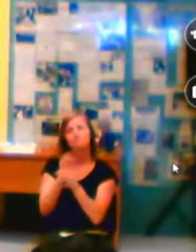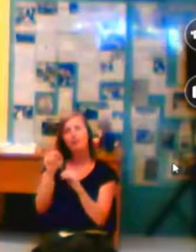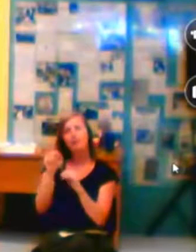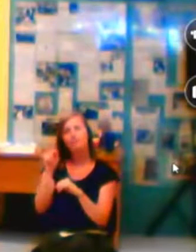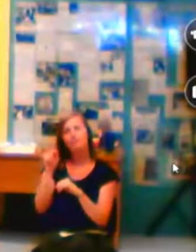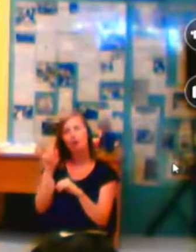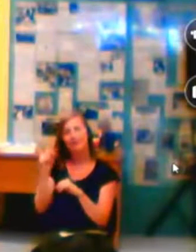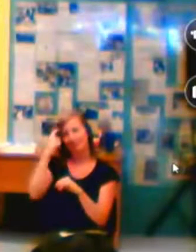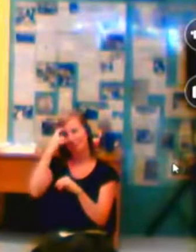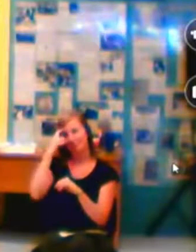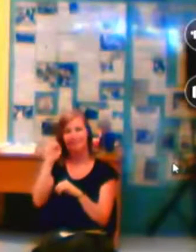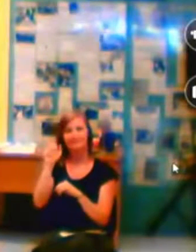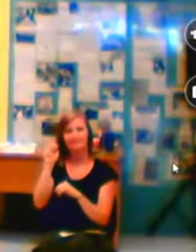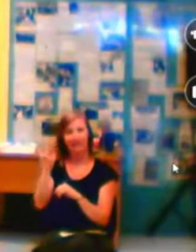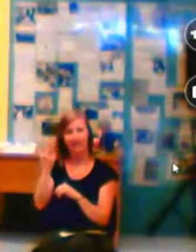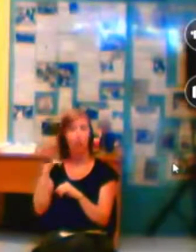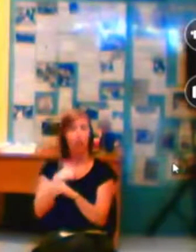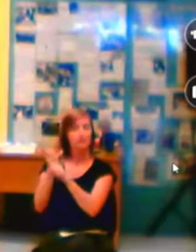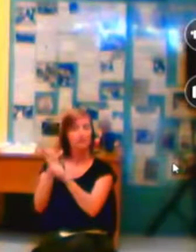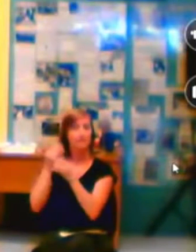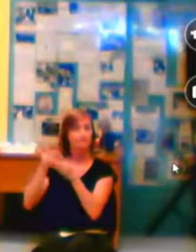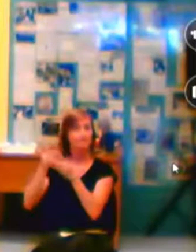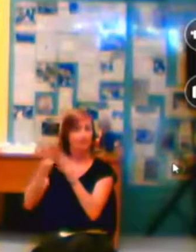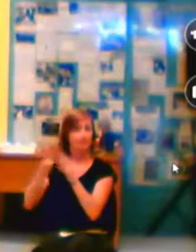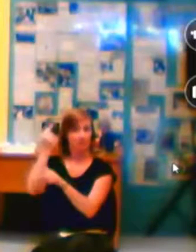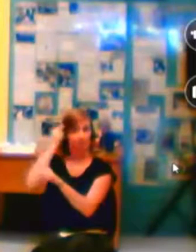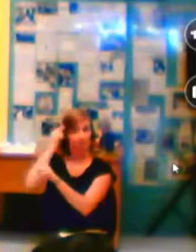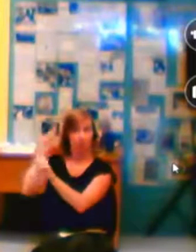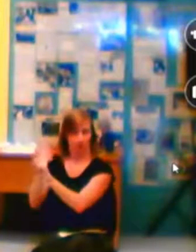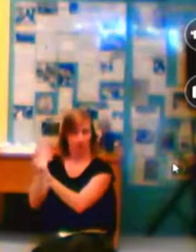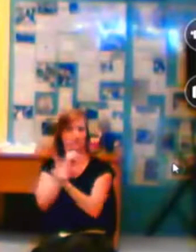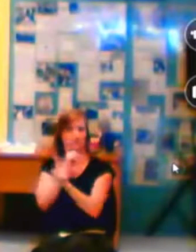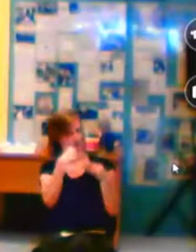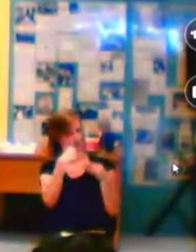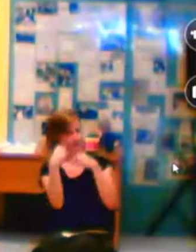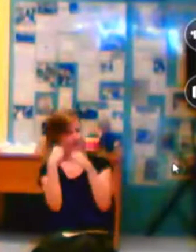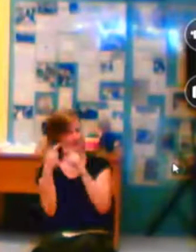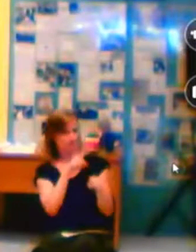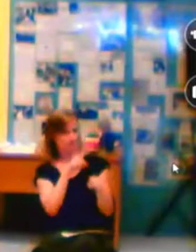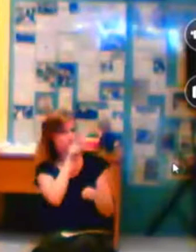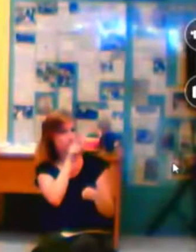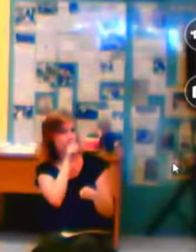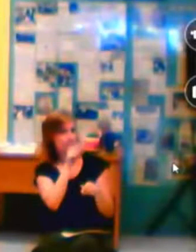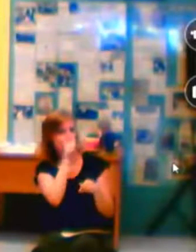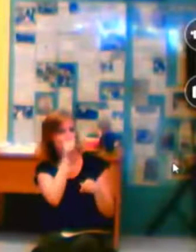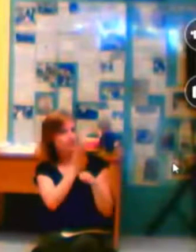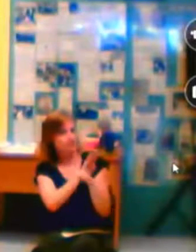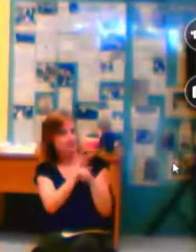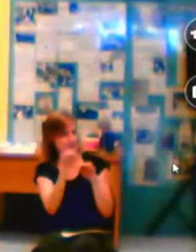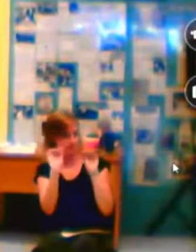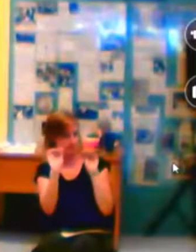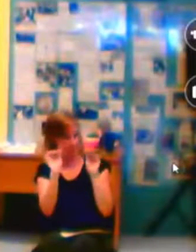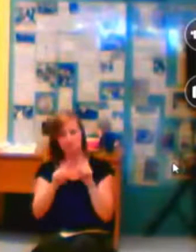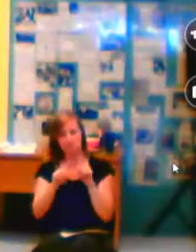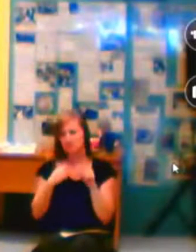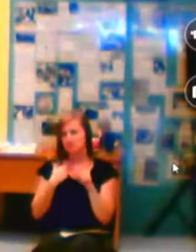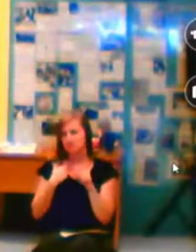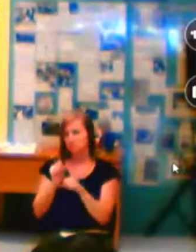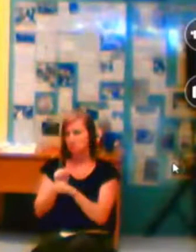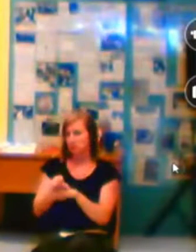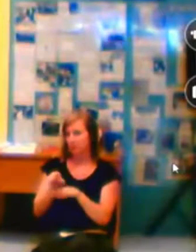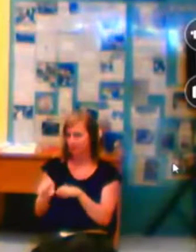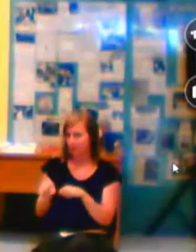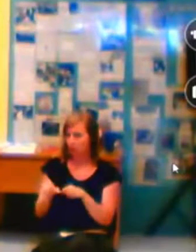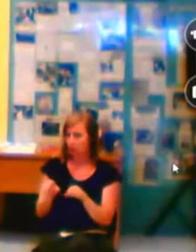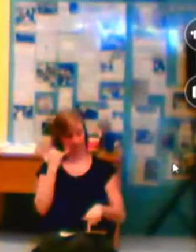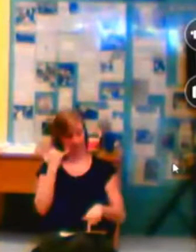I'm an economist, and I study healthcare policy for the Independence Institute, which is a 501c3 nonpartisan free market think